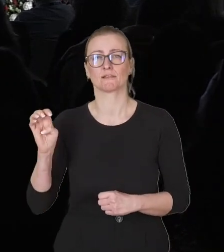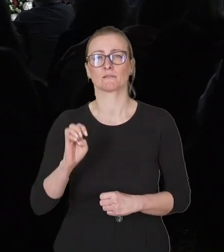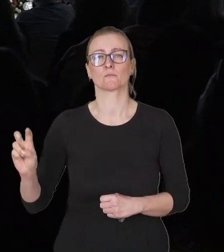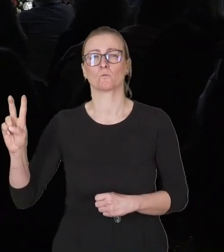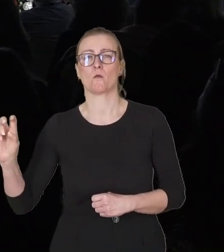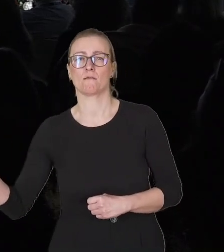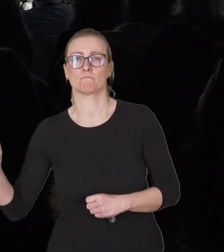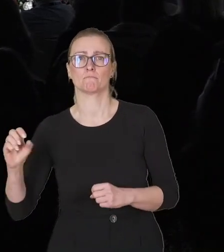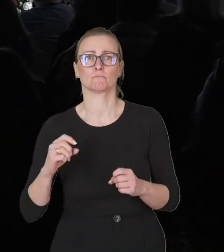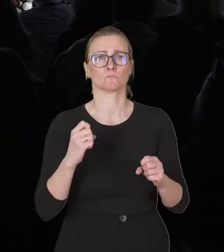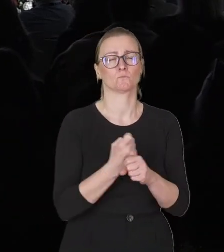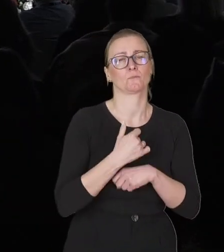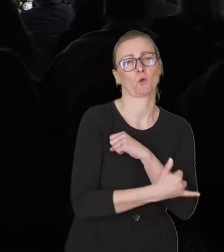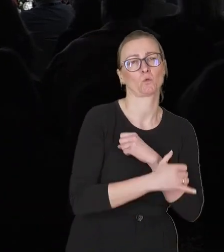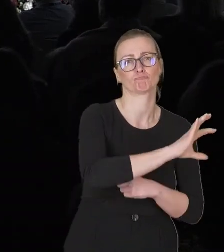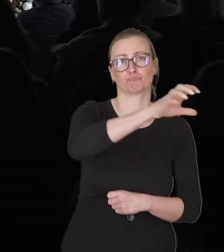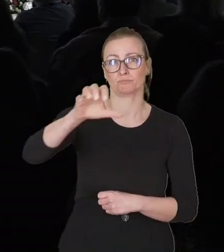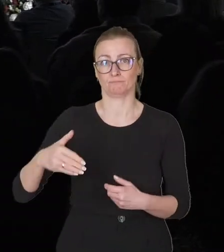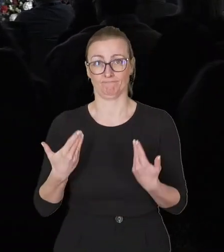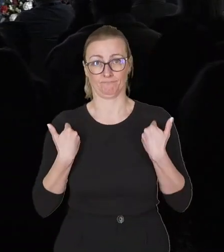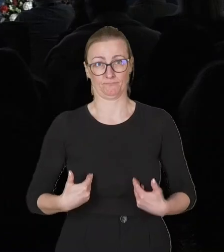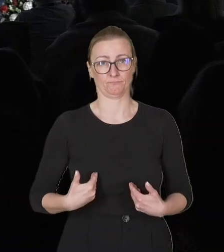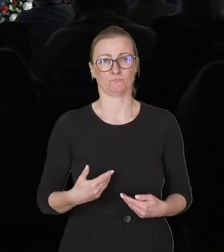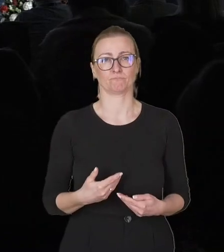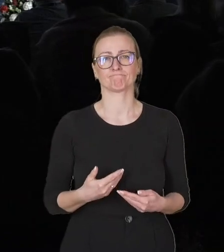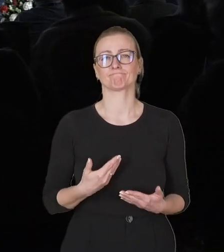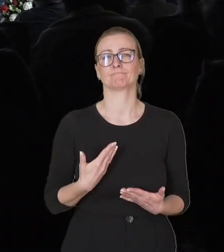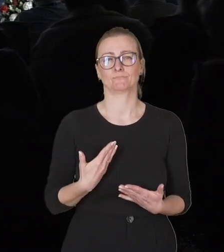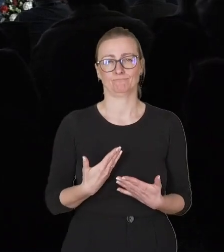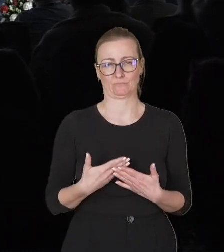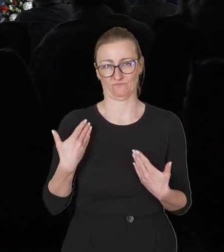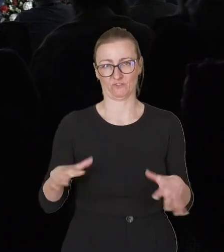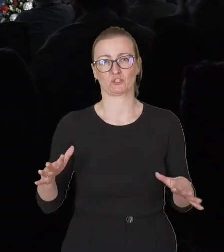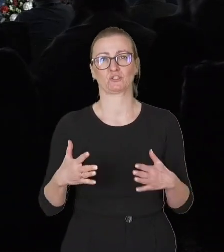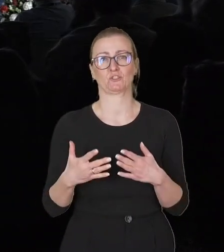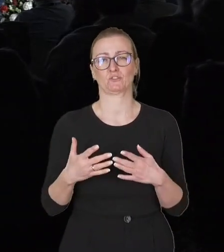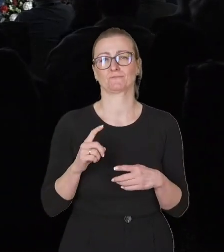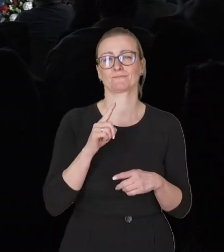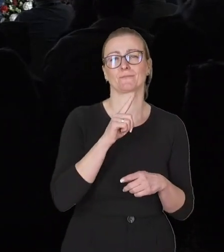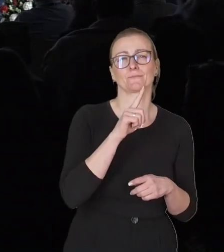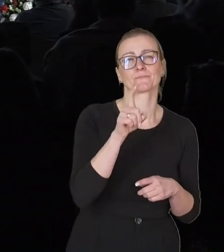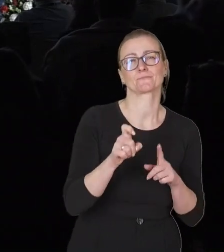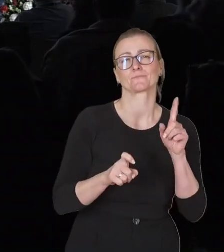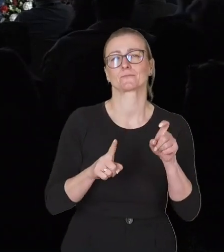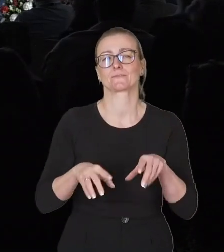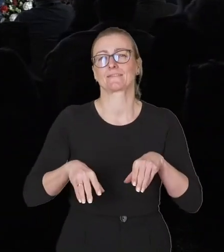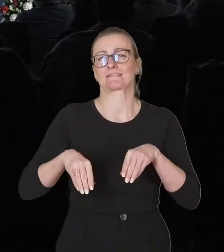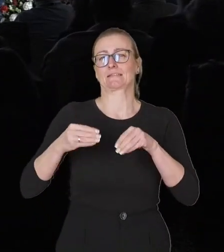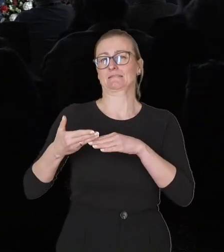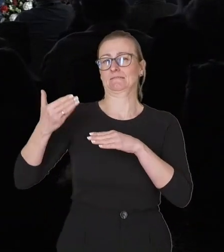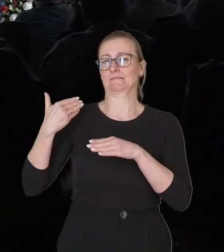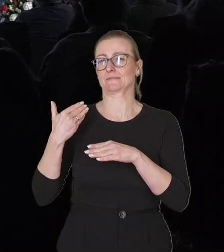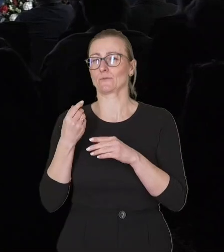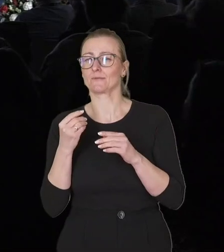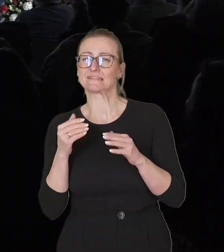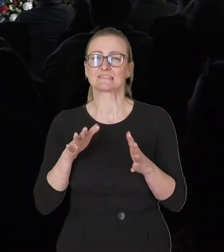of my introductory speech, but now I want to define this as a general question to all of you, to all